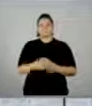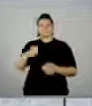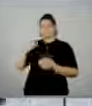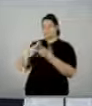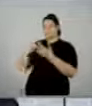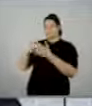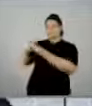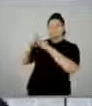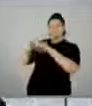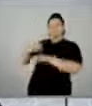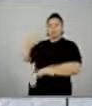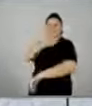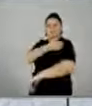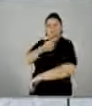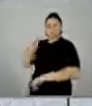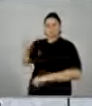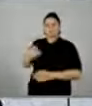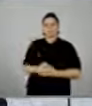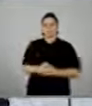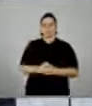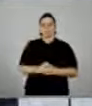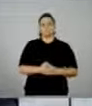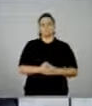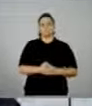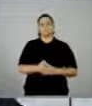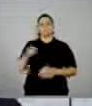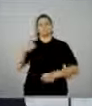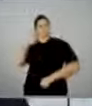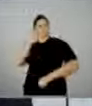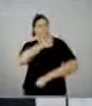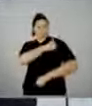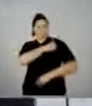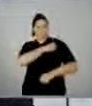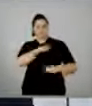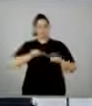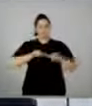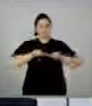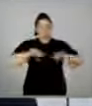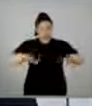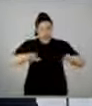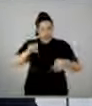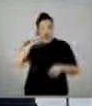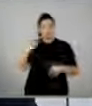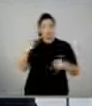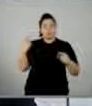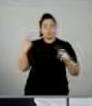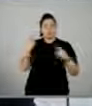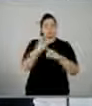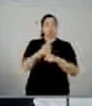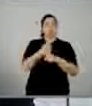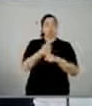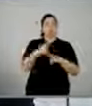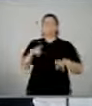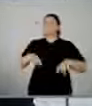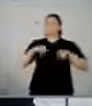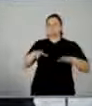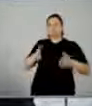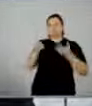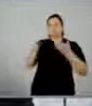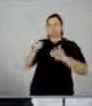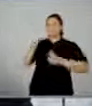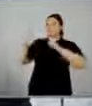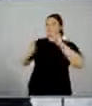Professor Skerritt? Travel, as you roll out this vaccine and people are vaccinated, are you going to change your disposition towards Australians travelling overseas and returning